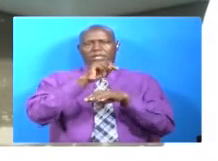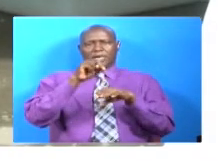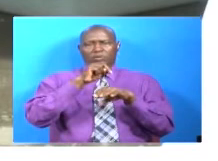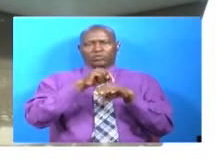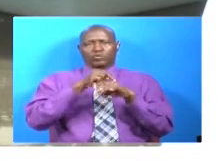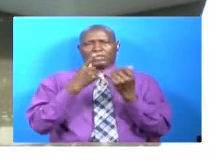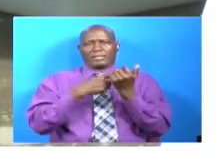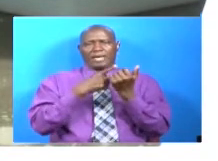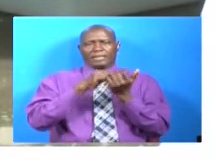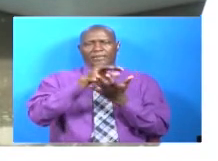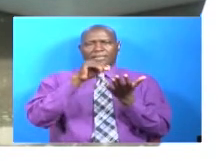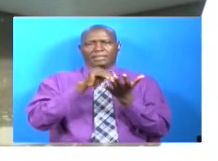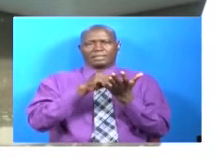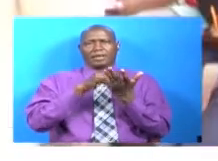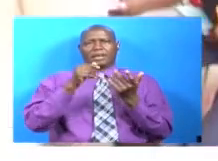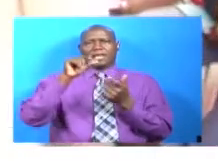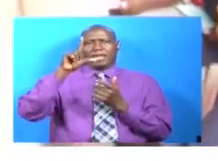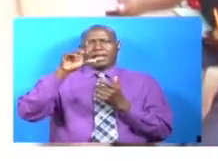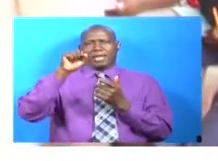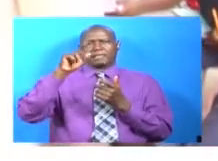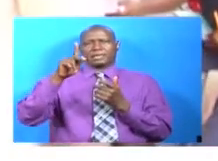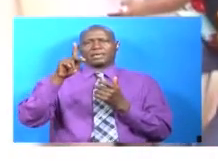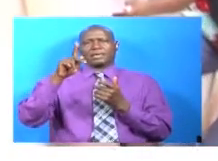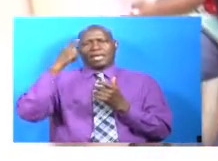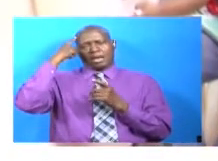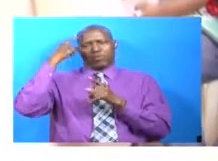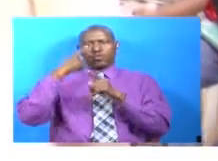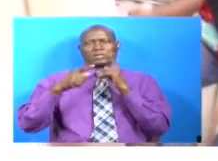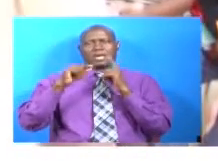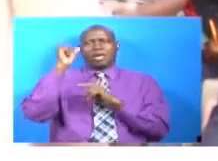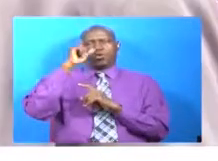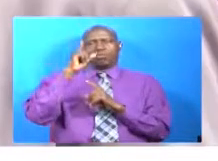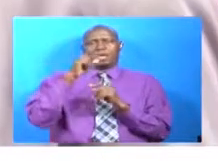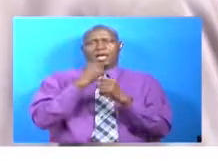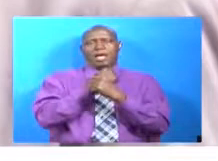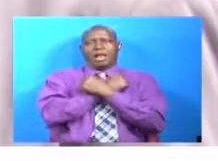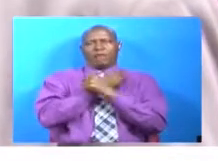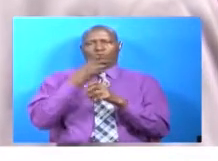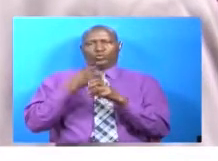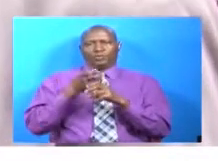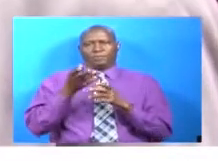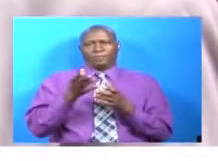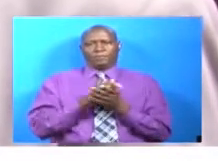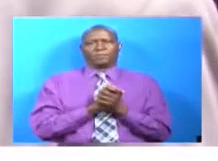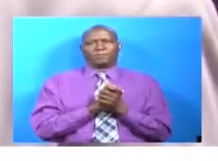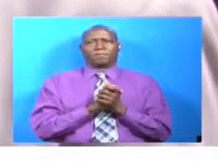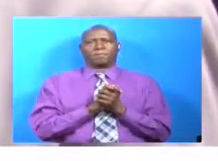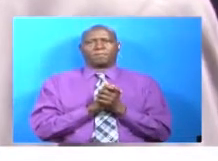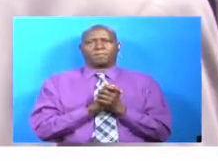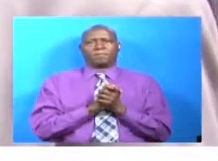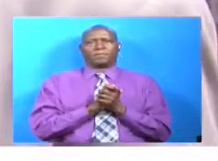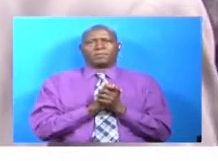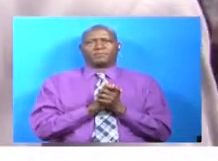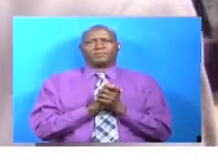Center has been set up at the LSK headquarters in Nairobi, along Gitanga Road in Lavington. Nafasi zote ambazo zinawaniwa ni 13,